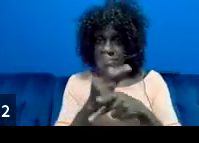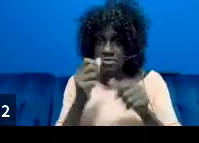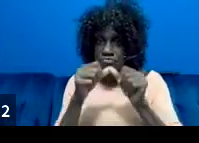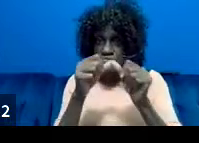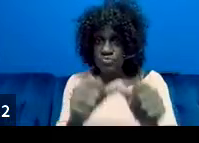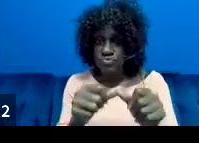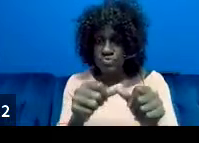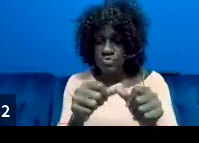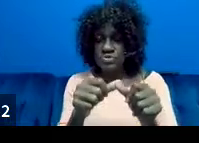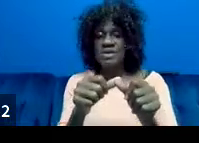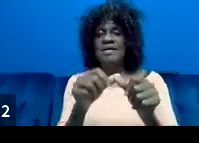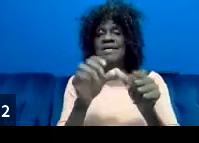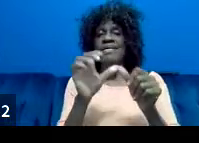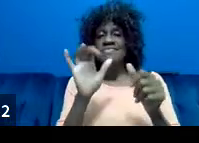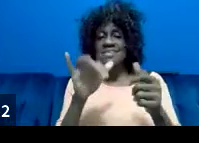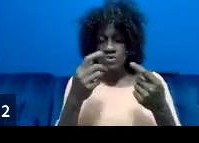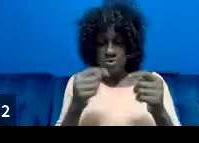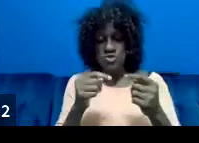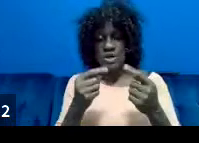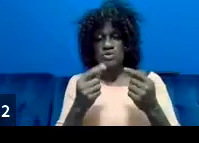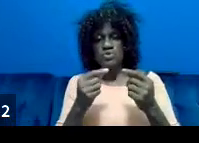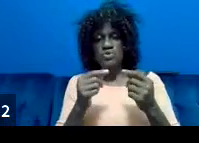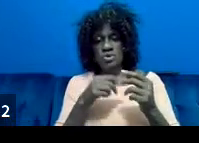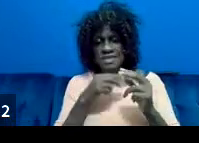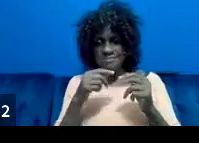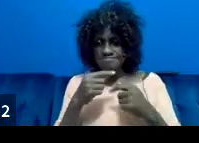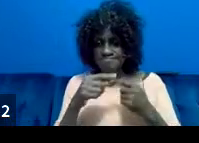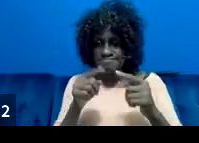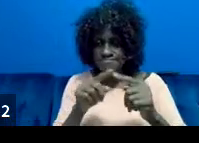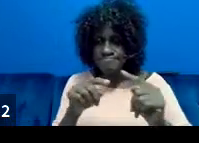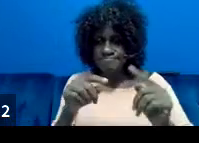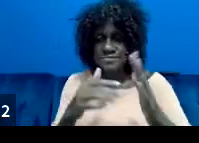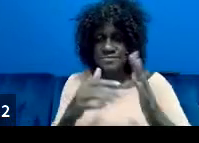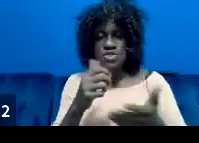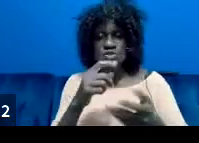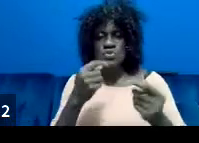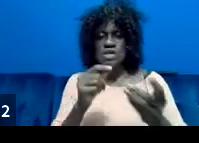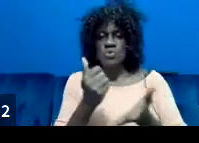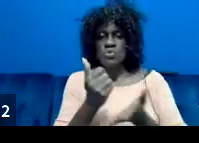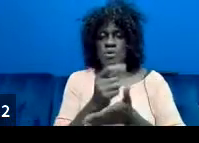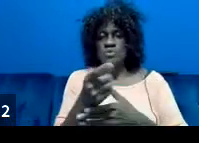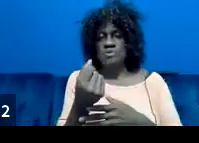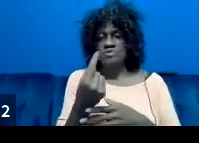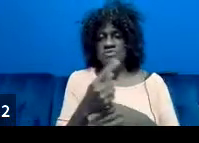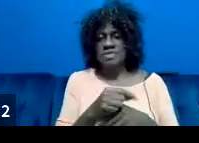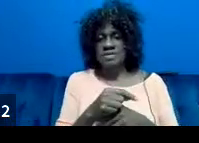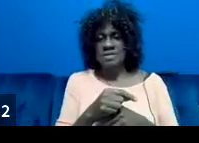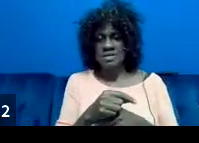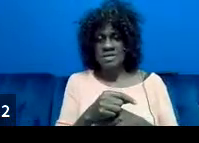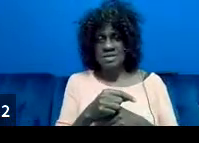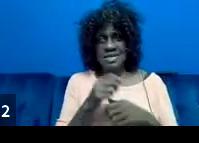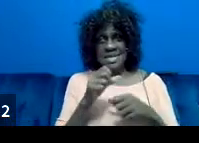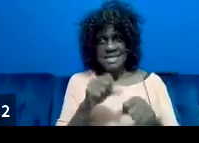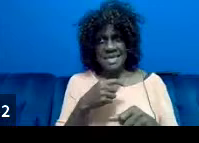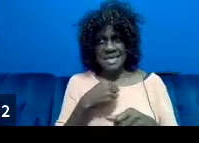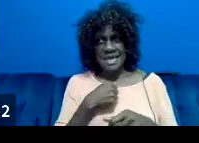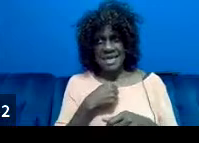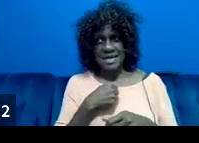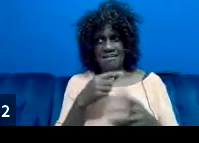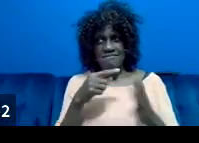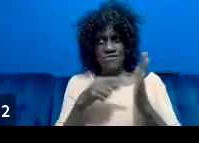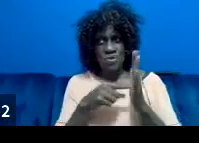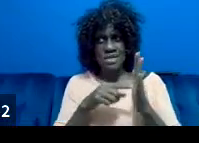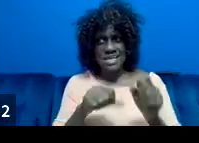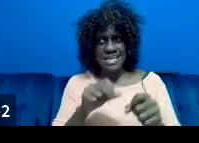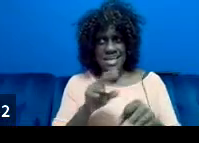that we've tried to develop over a longitudinal study tried to help you understand is, can I use it? Can I afford